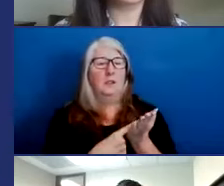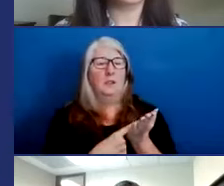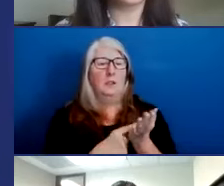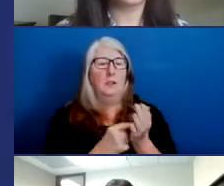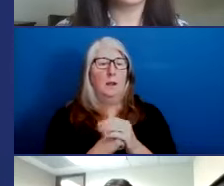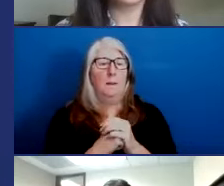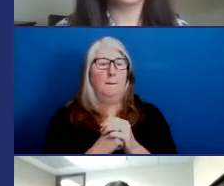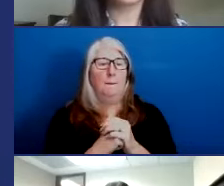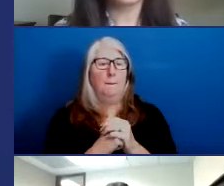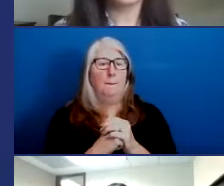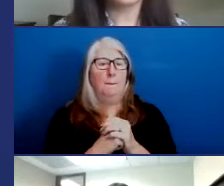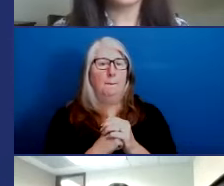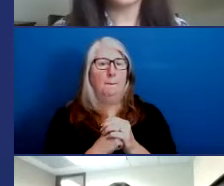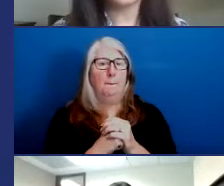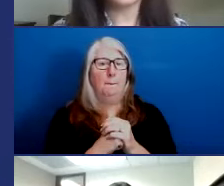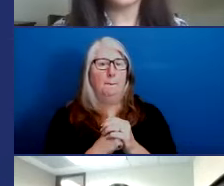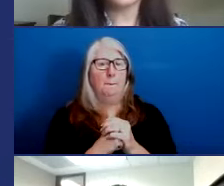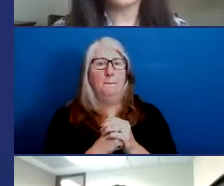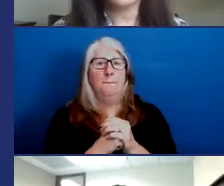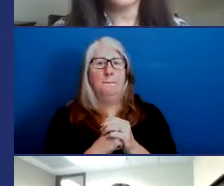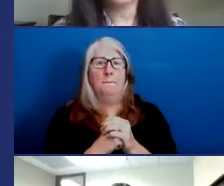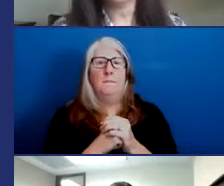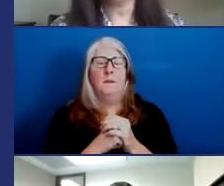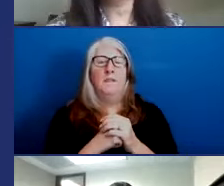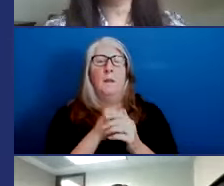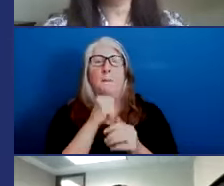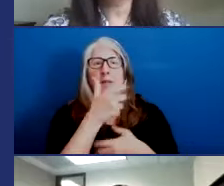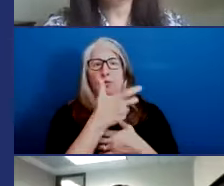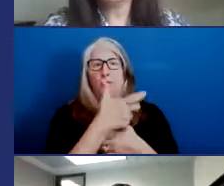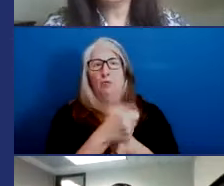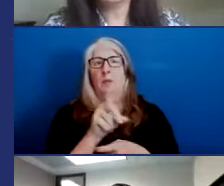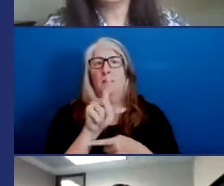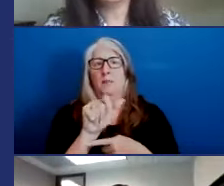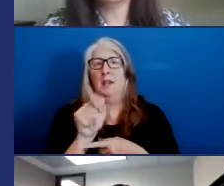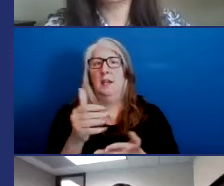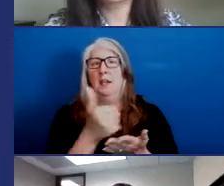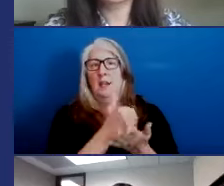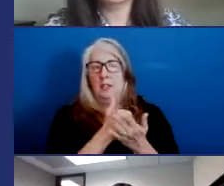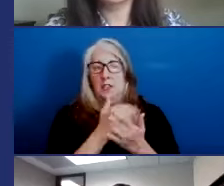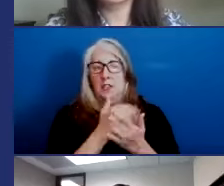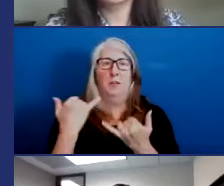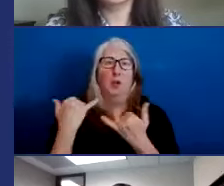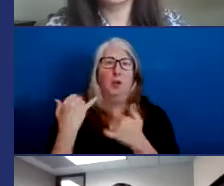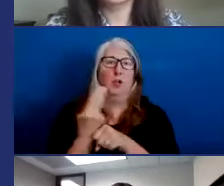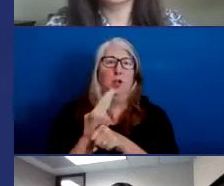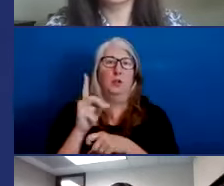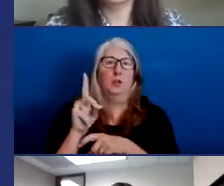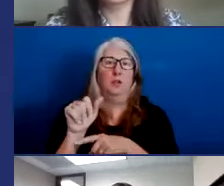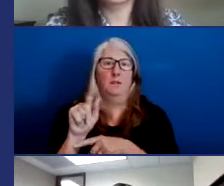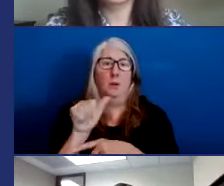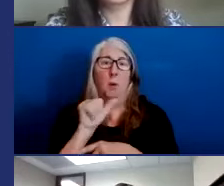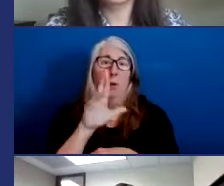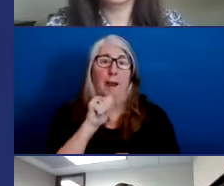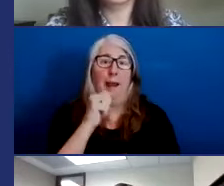the mistrust with the current data collection practices and the current uses of data, or like not